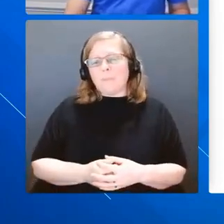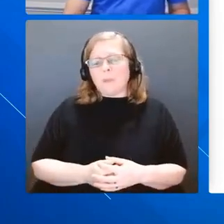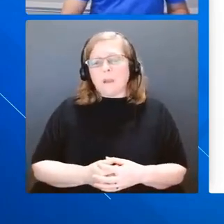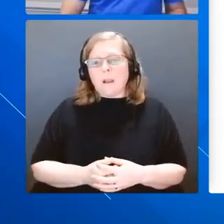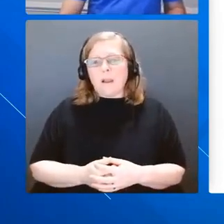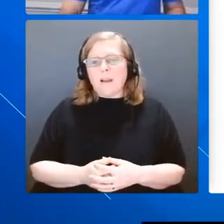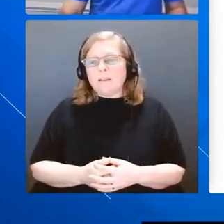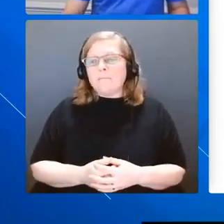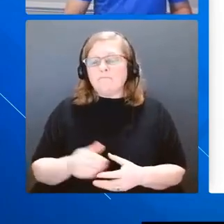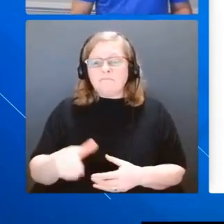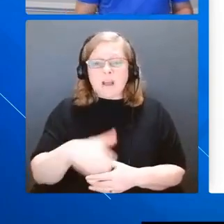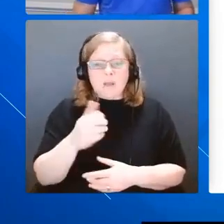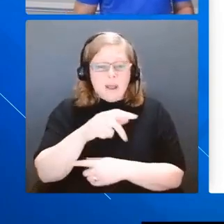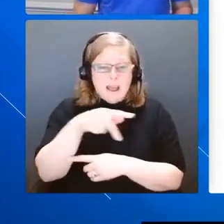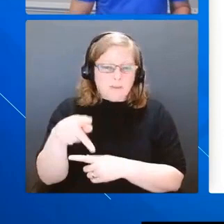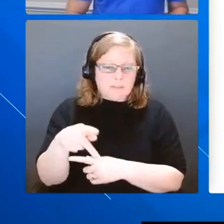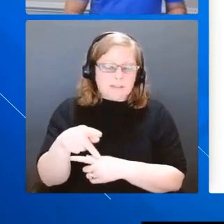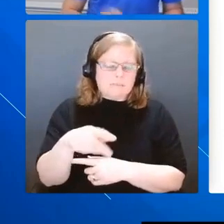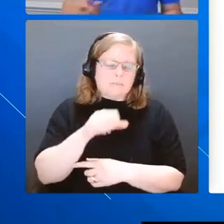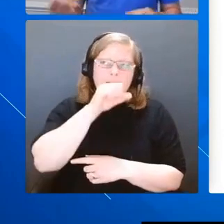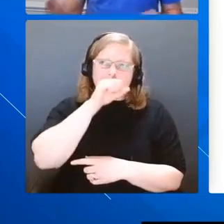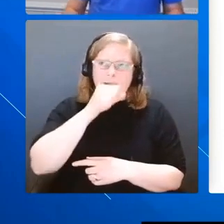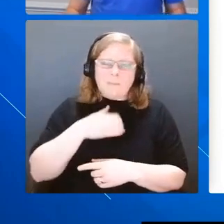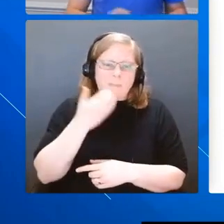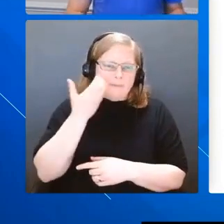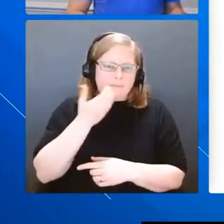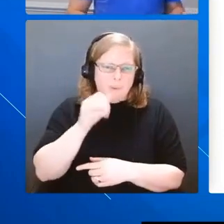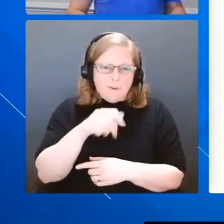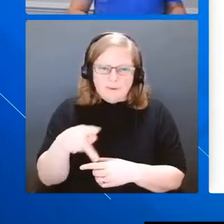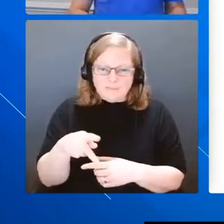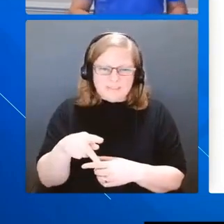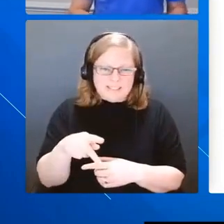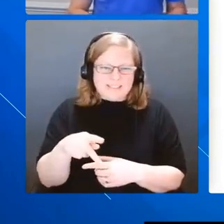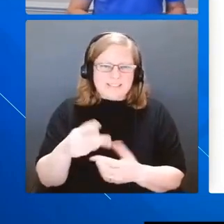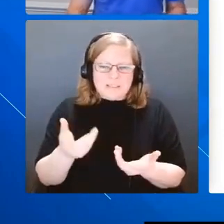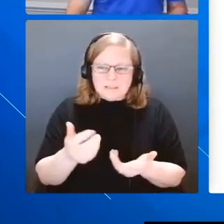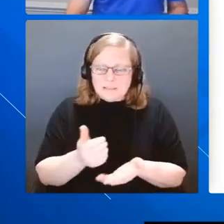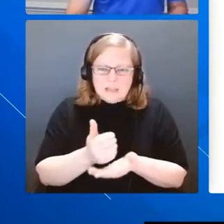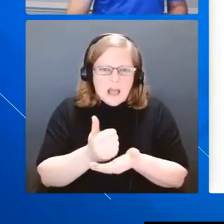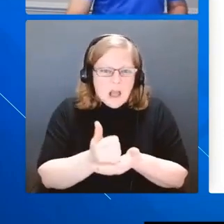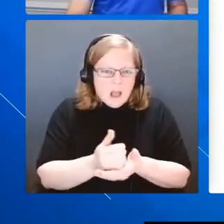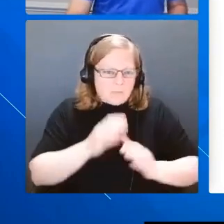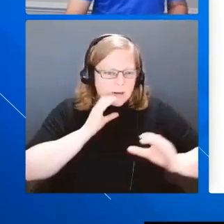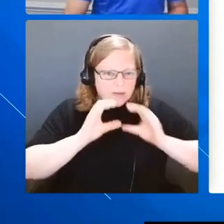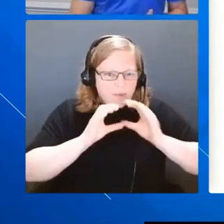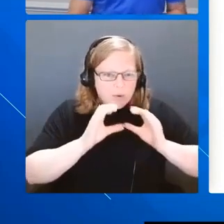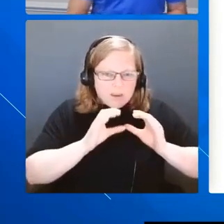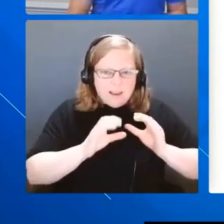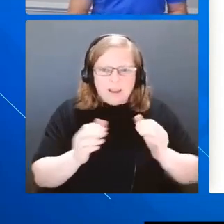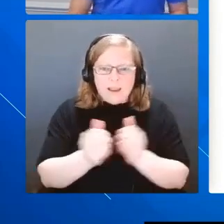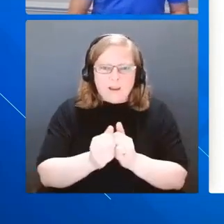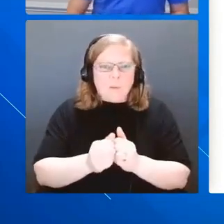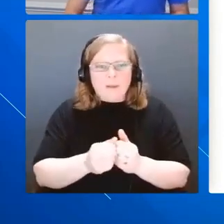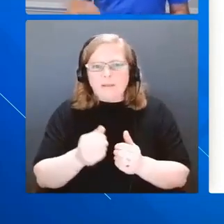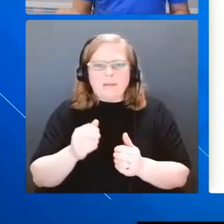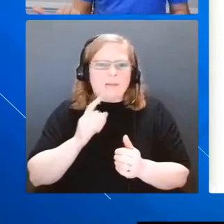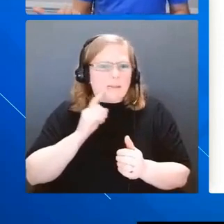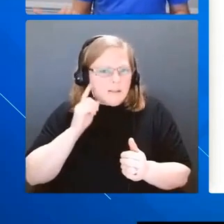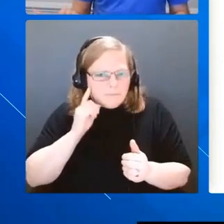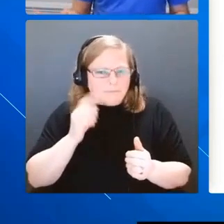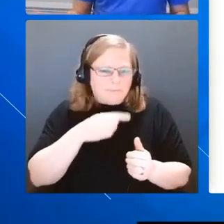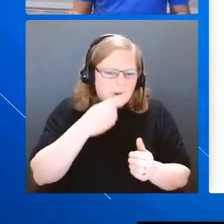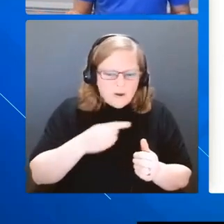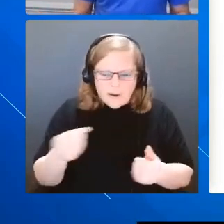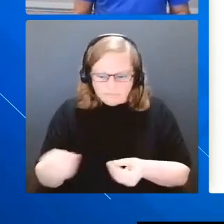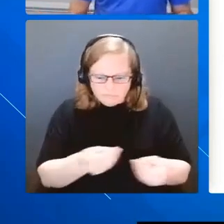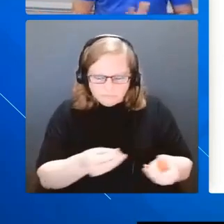There's some great apps. I love my mobile apps that can help facilitate a conversation with someone who's unable to hear you. On my team, I used to have a